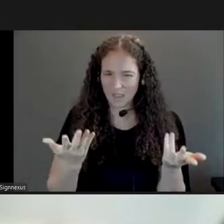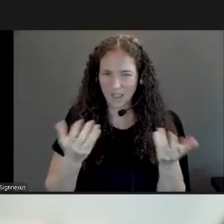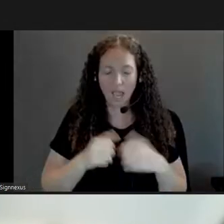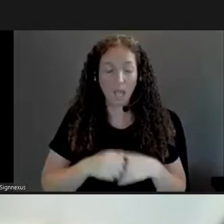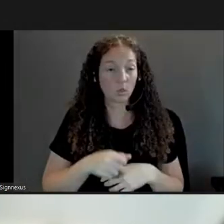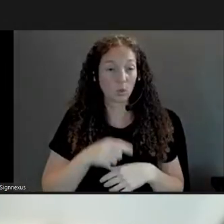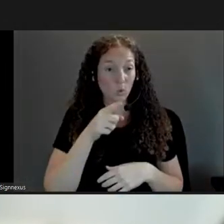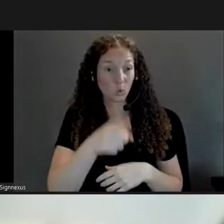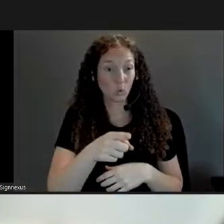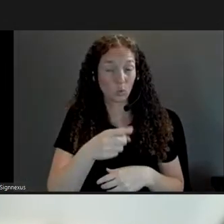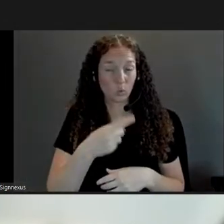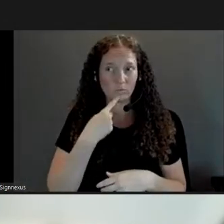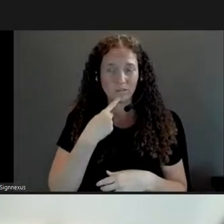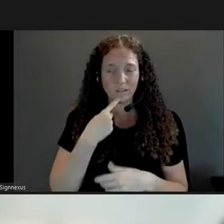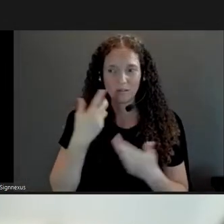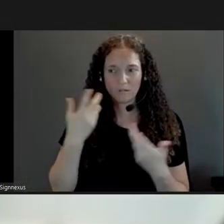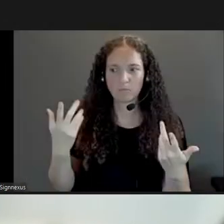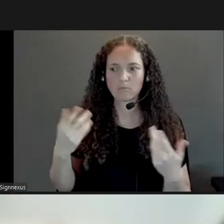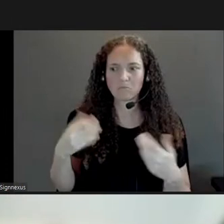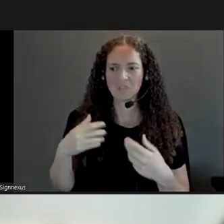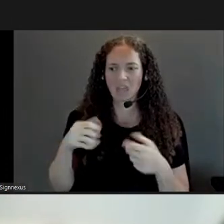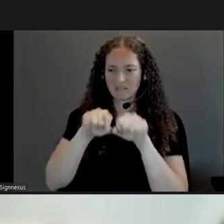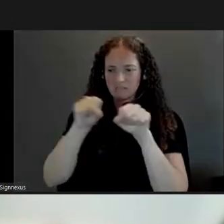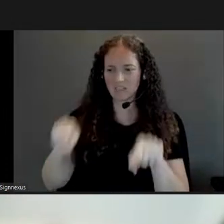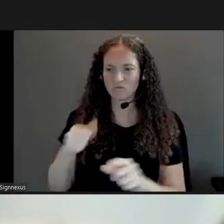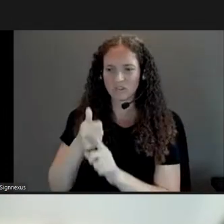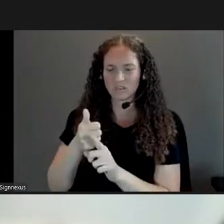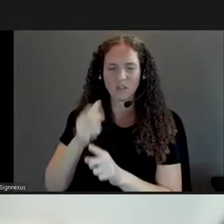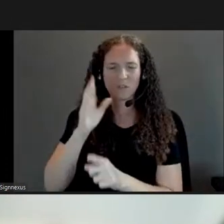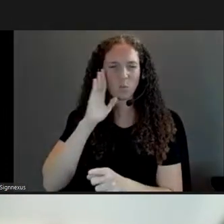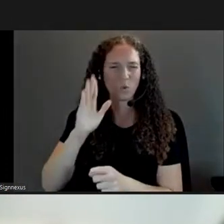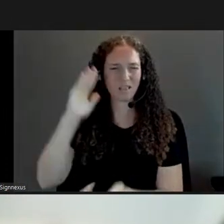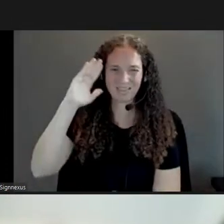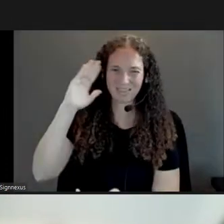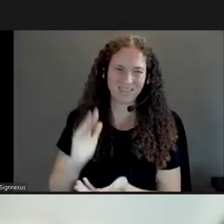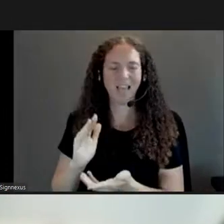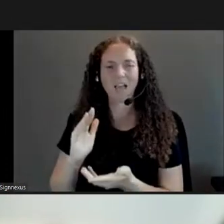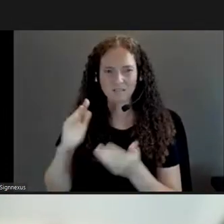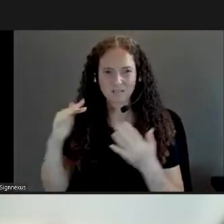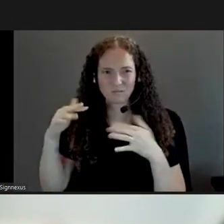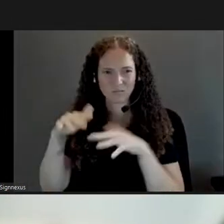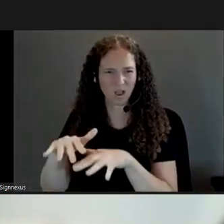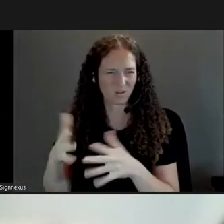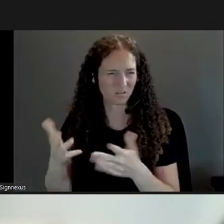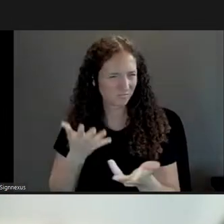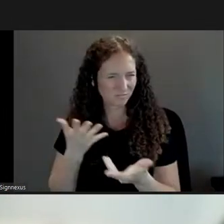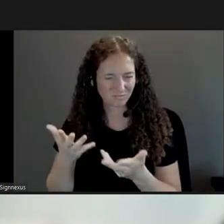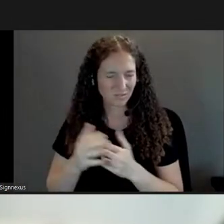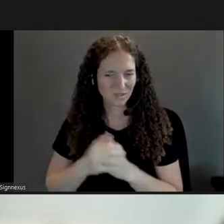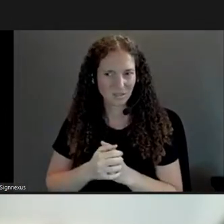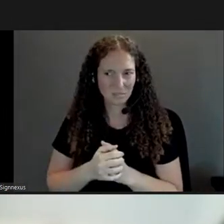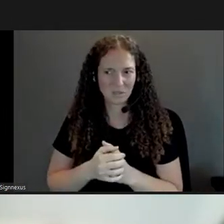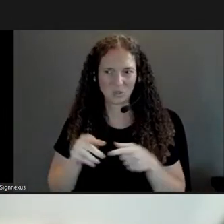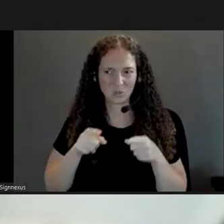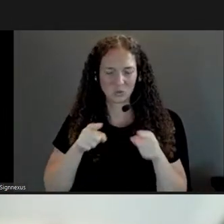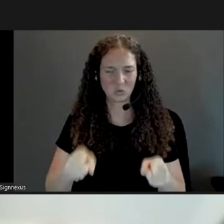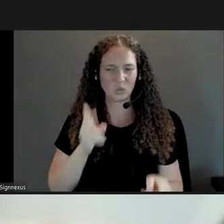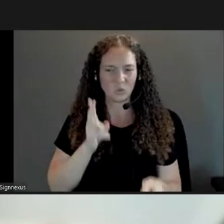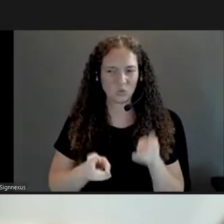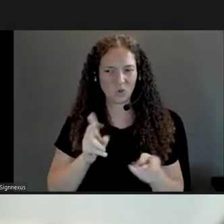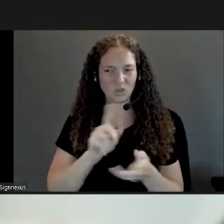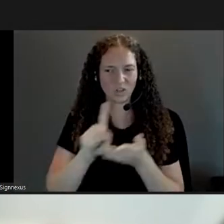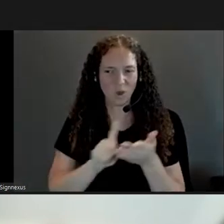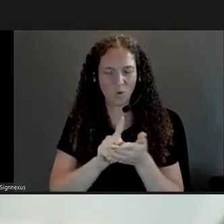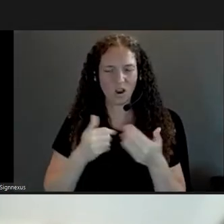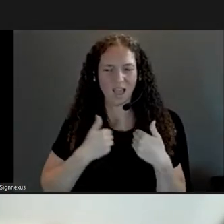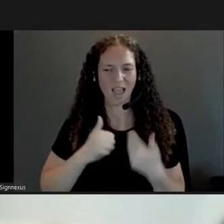be less crowded during peak commuting hours when, you know, during rush hour, there's far less train options by station during peak